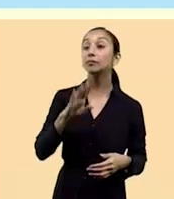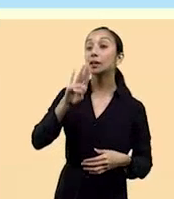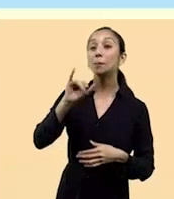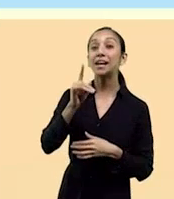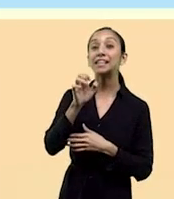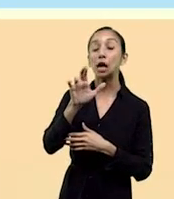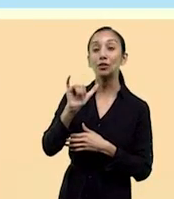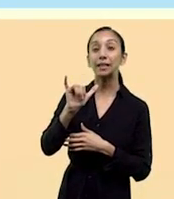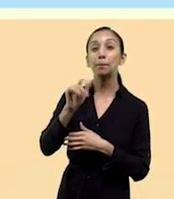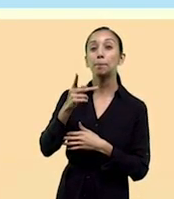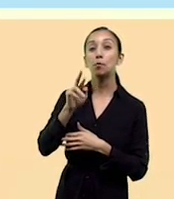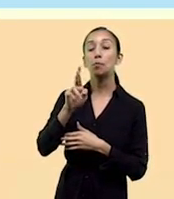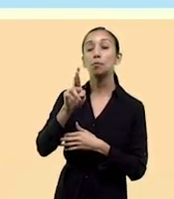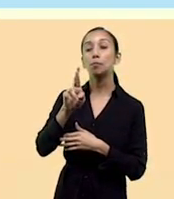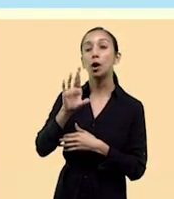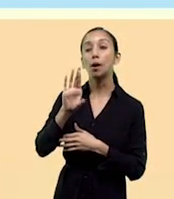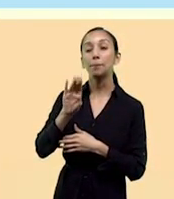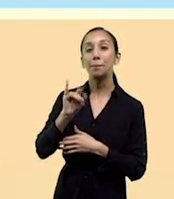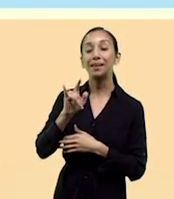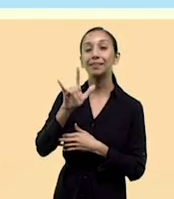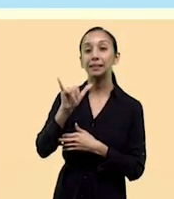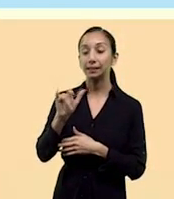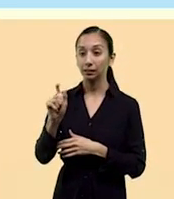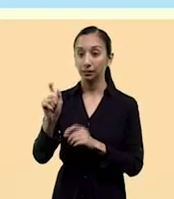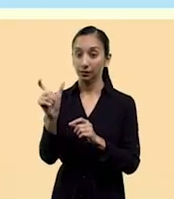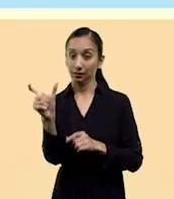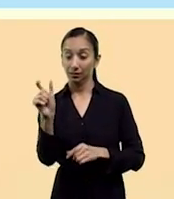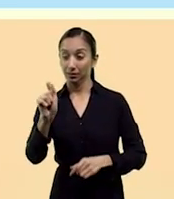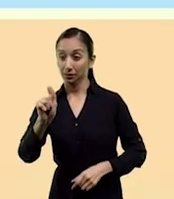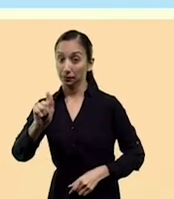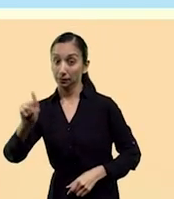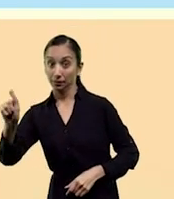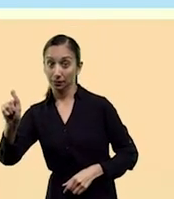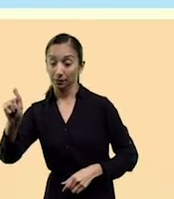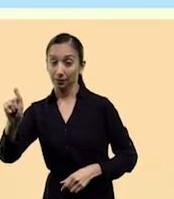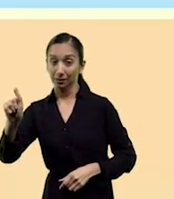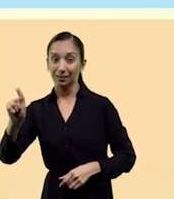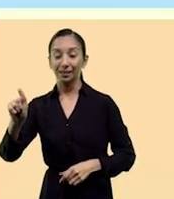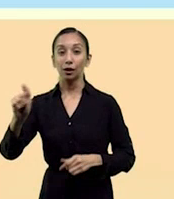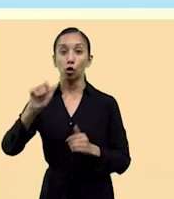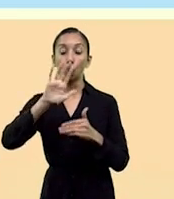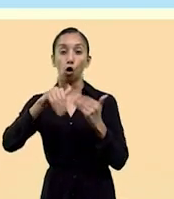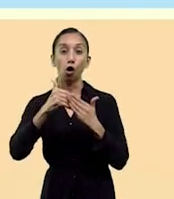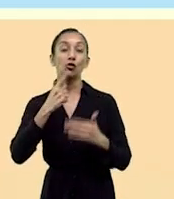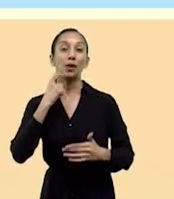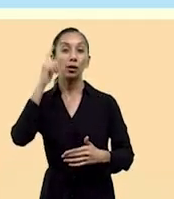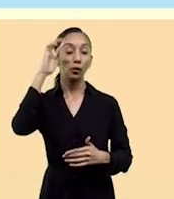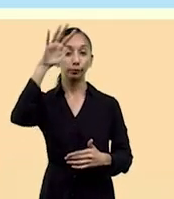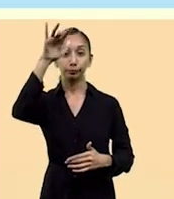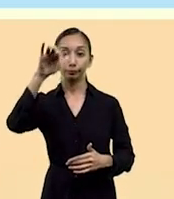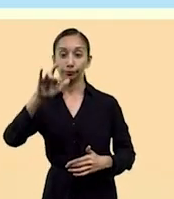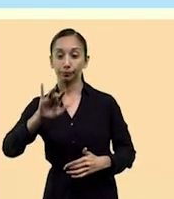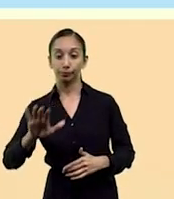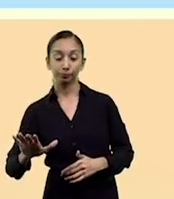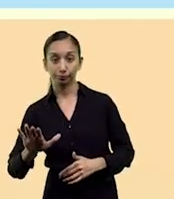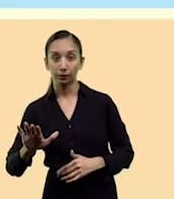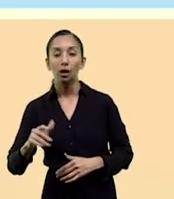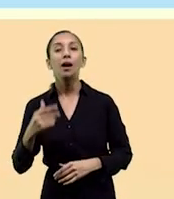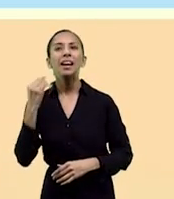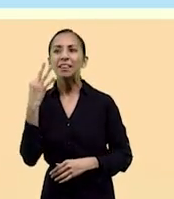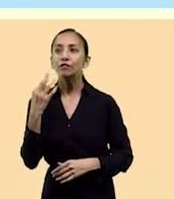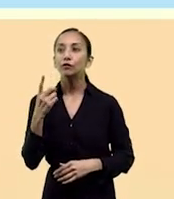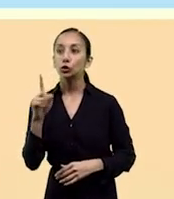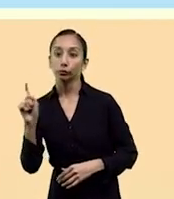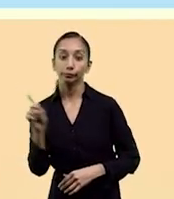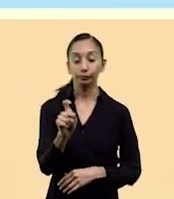something. If you put your binary probability all the way up to one, it would always go to the right side, like the right little lane. That's interesting. So then we can make an assumption